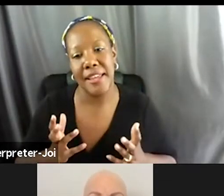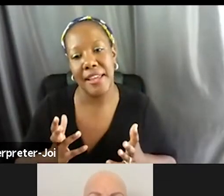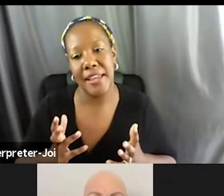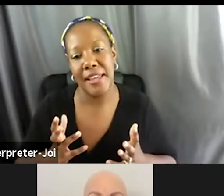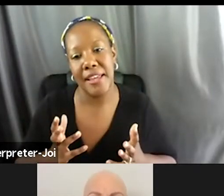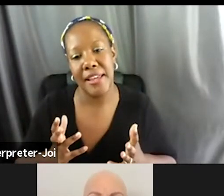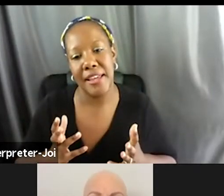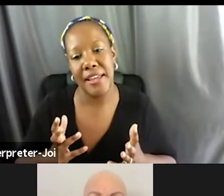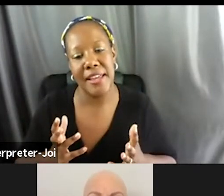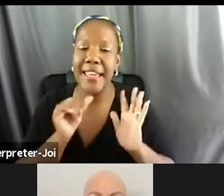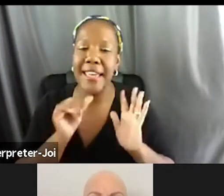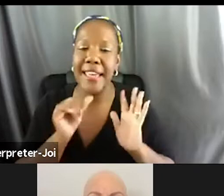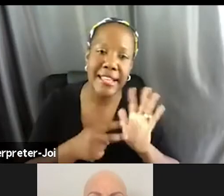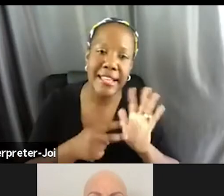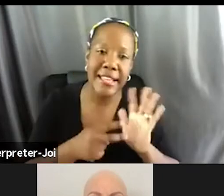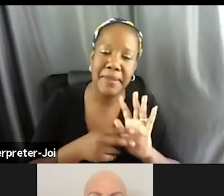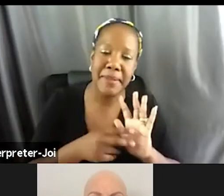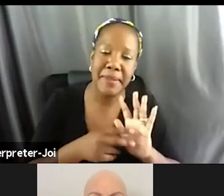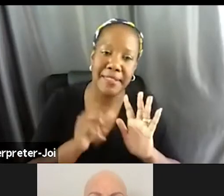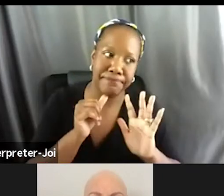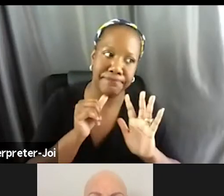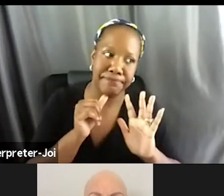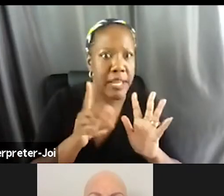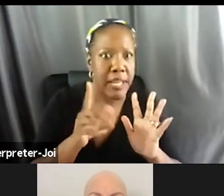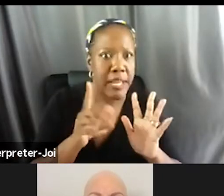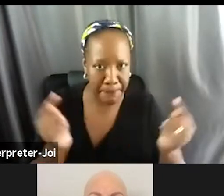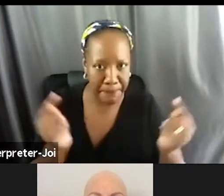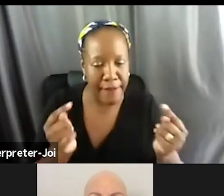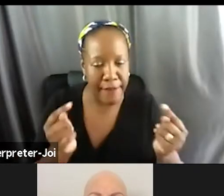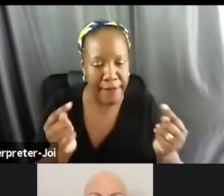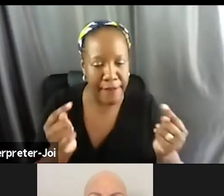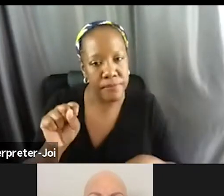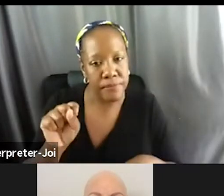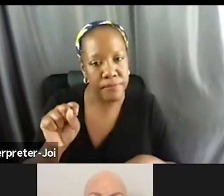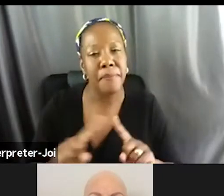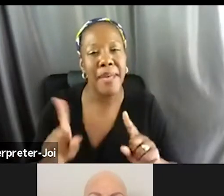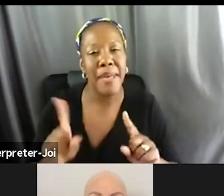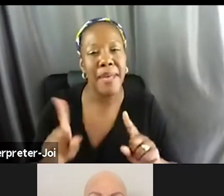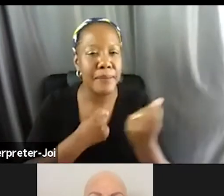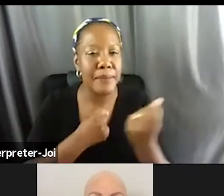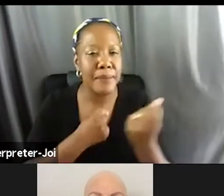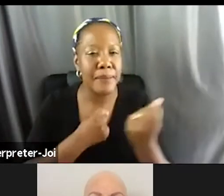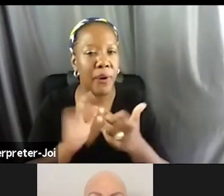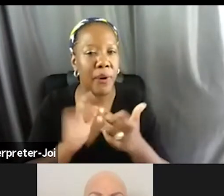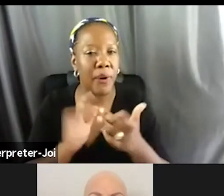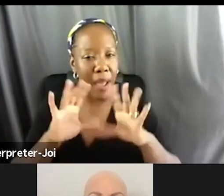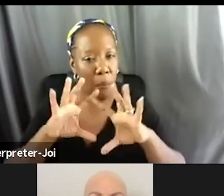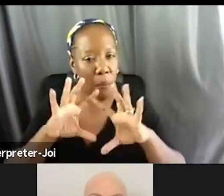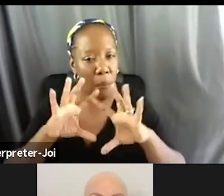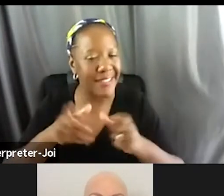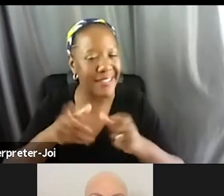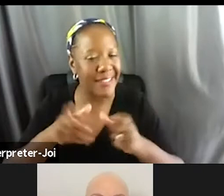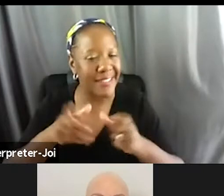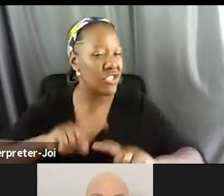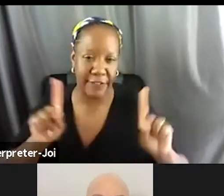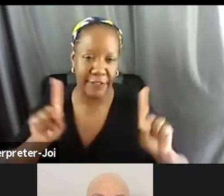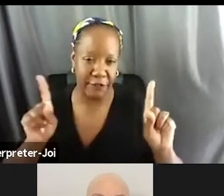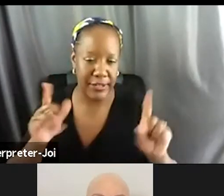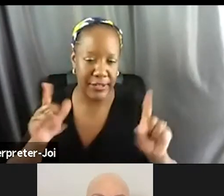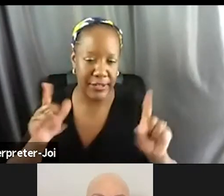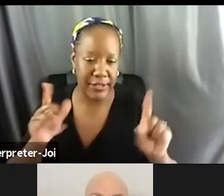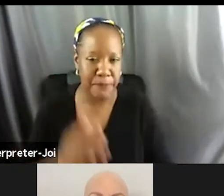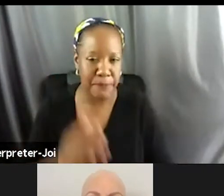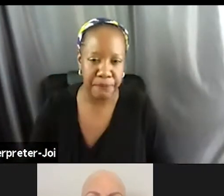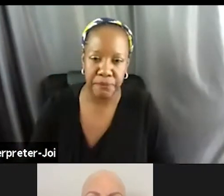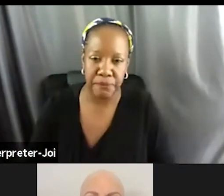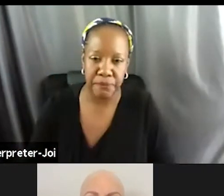it's not to say it wasn't painful, but I think when you have that support network, it makes it so vastly different, I